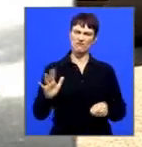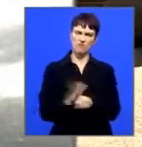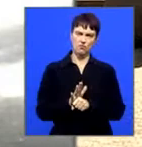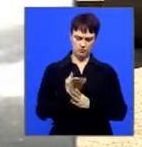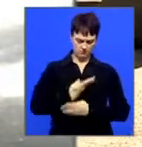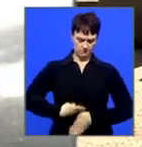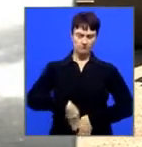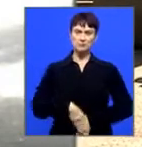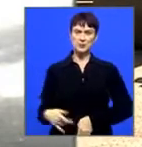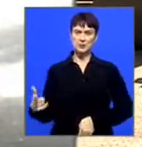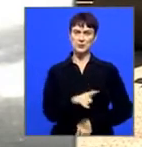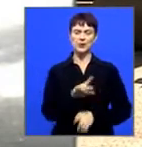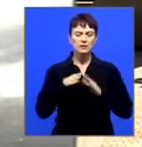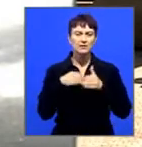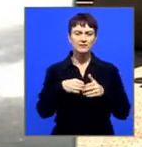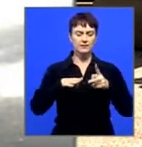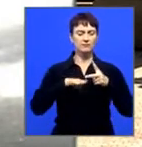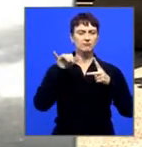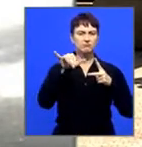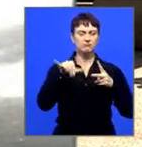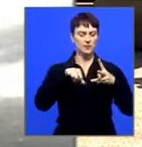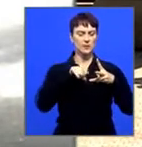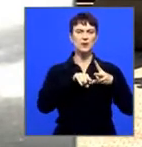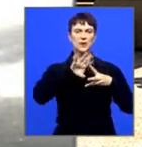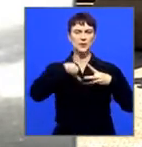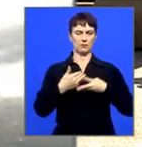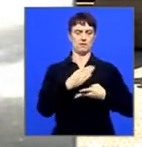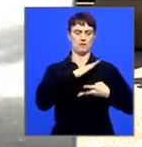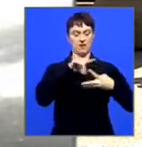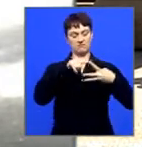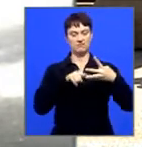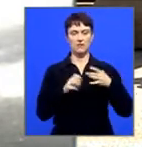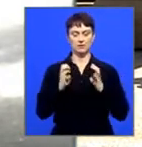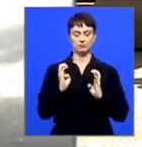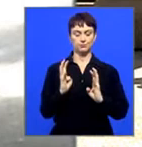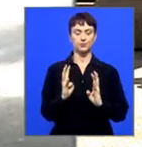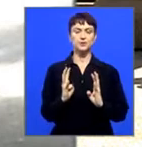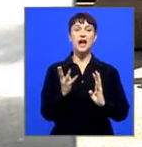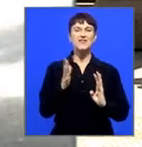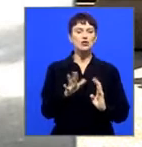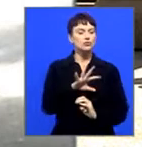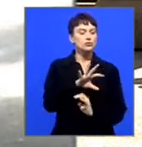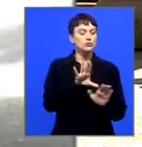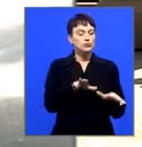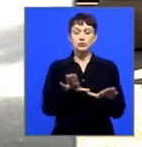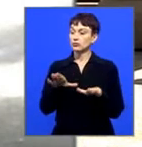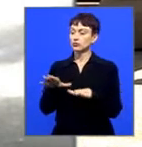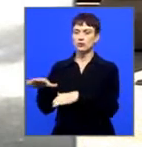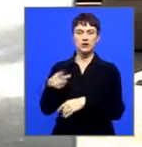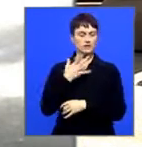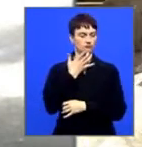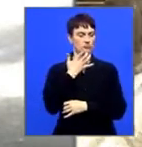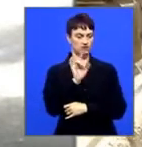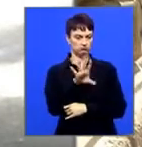uniform. There was a selection process that was conducted within these branches to select the individuals that have been